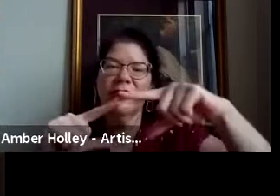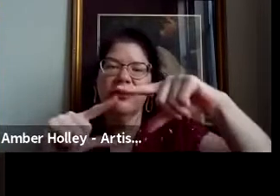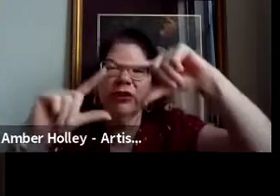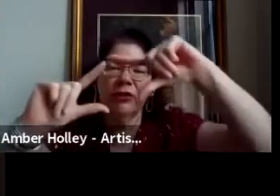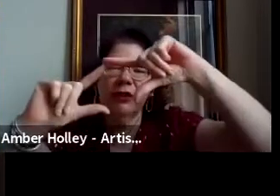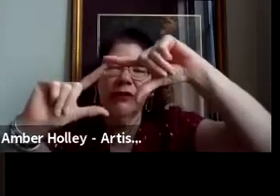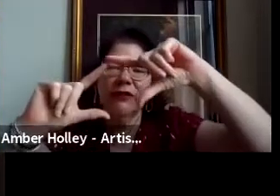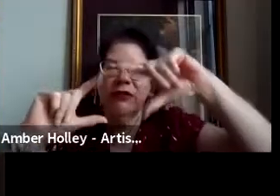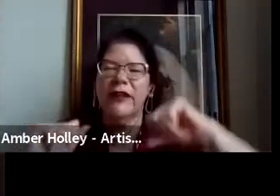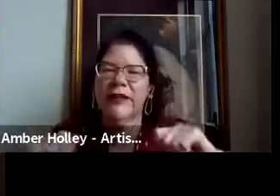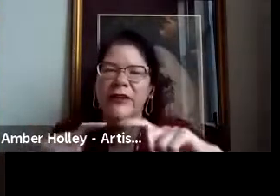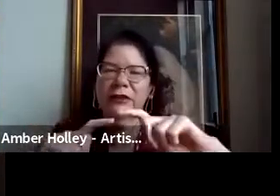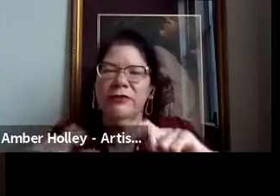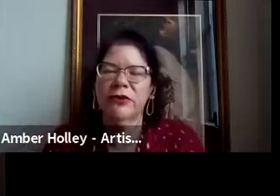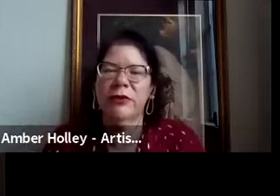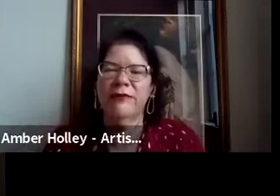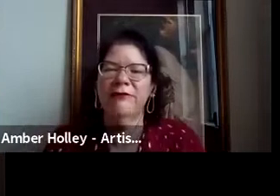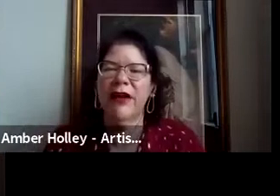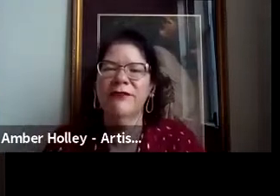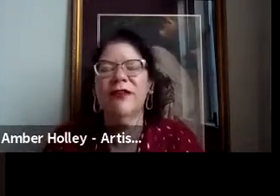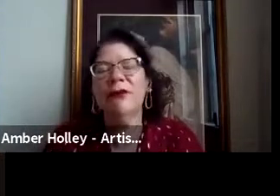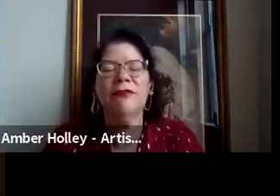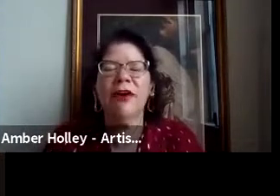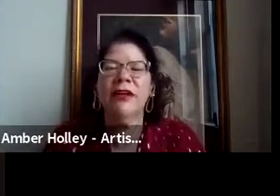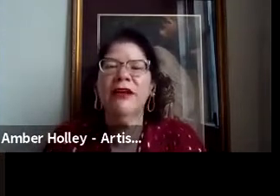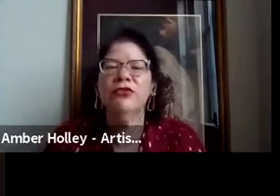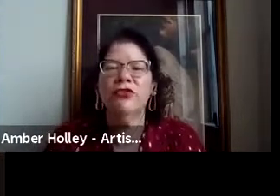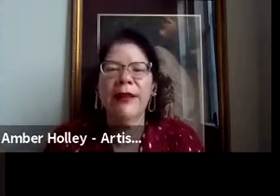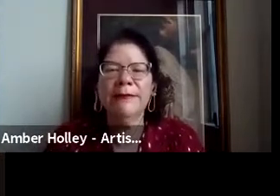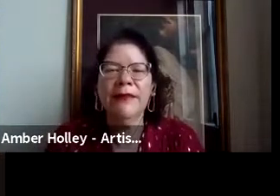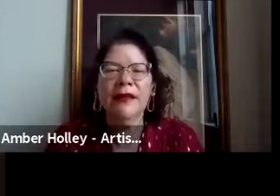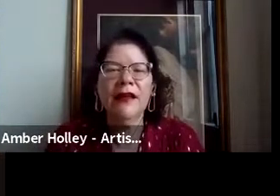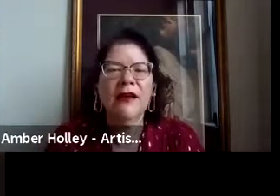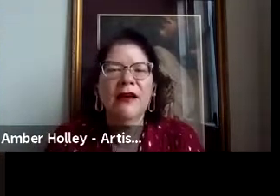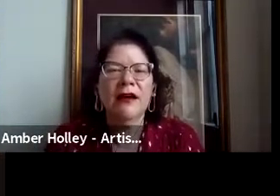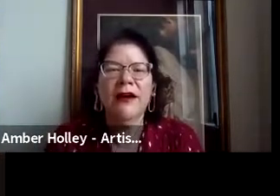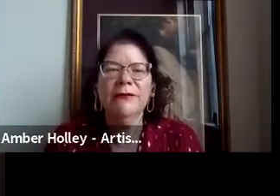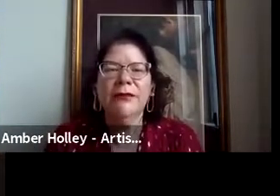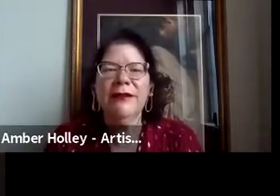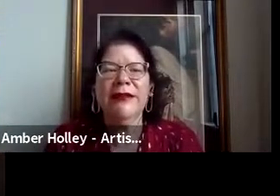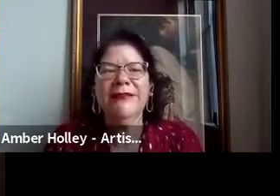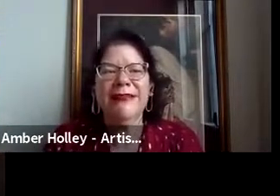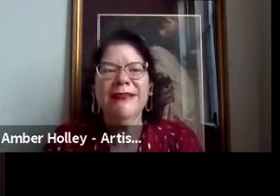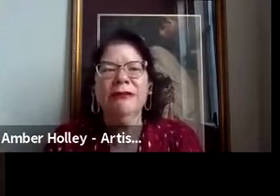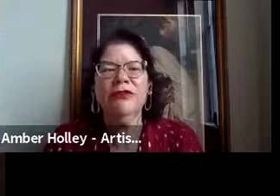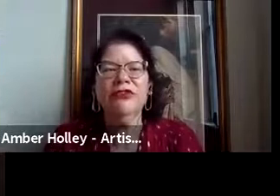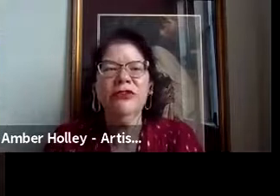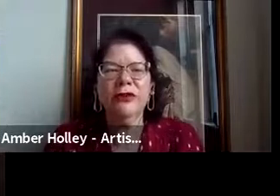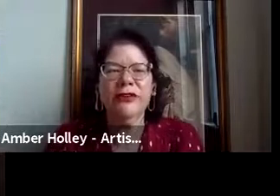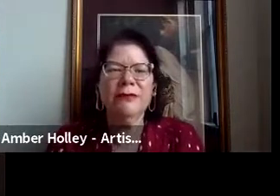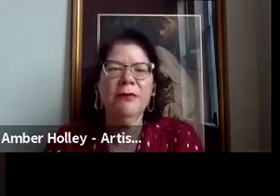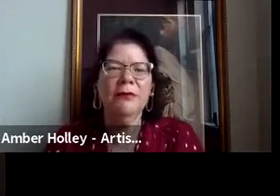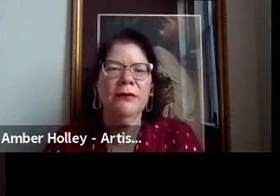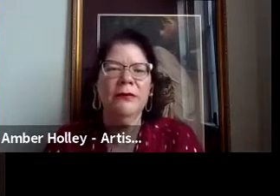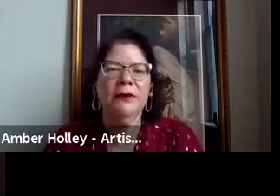do have those little cute ones that are like, 3x5s. That would be fun. We'll try it. All right, printmaking technique number